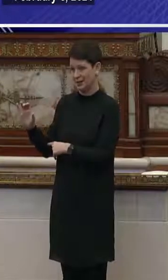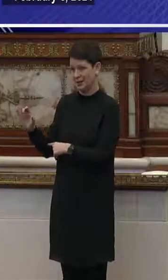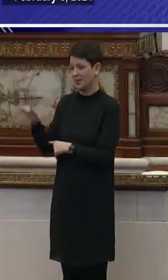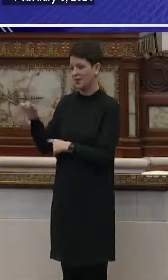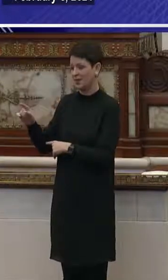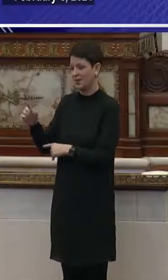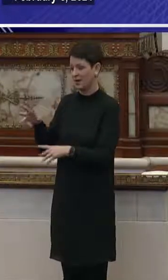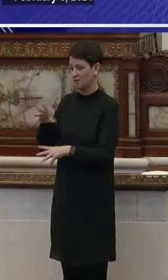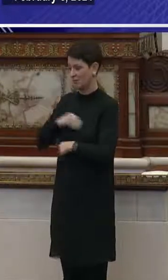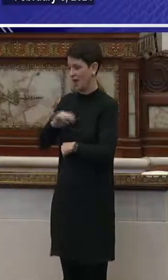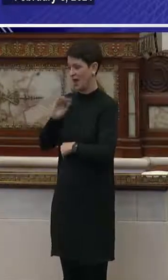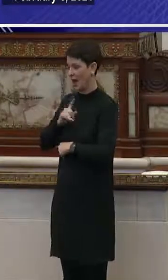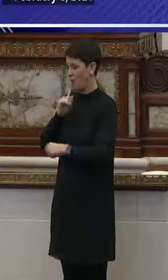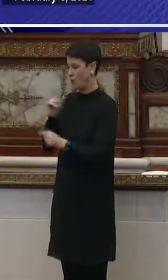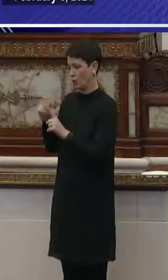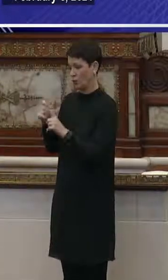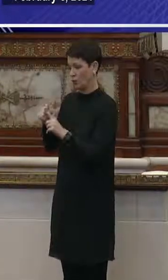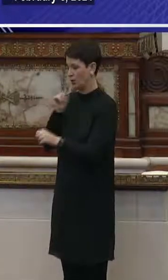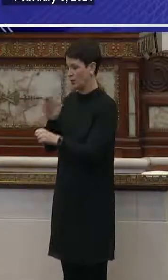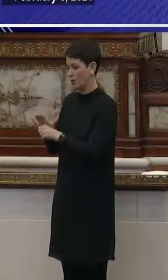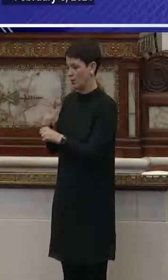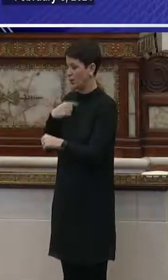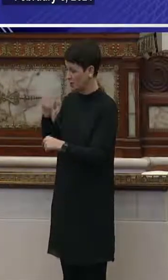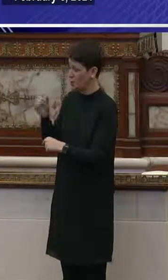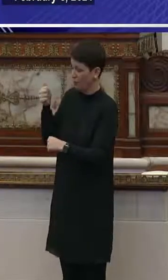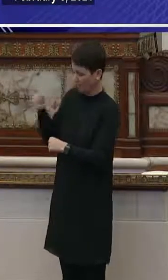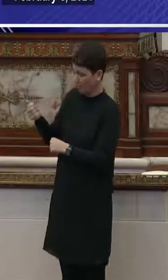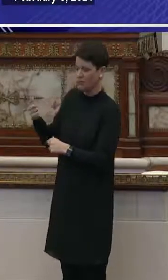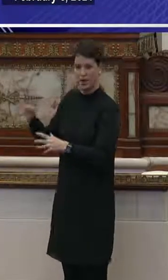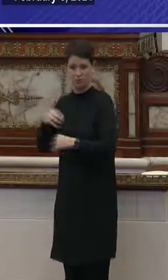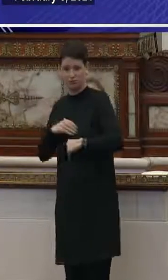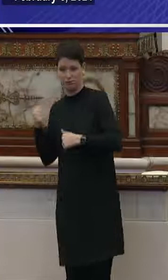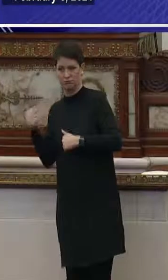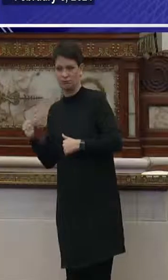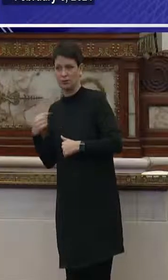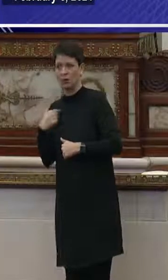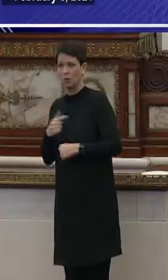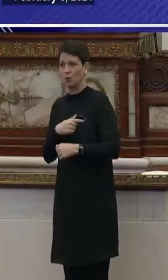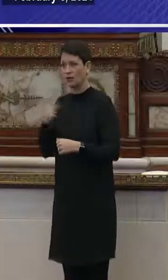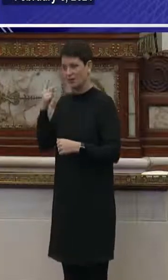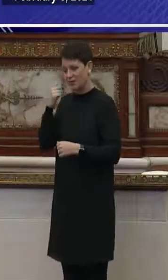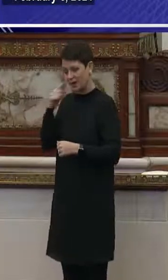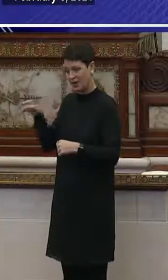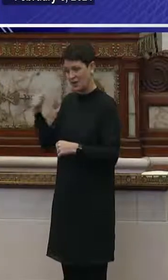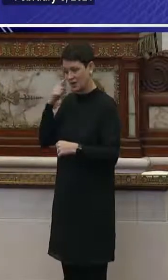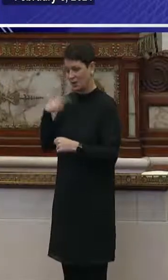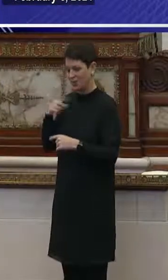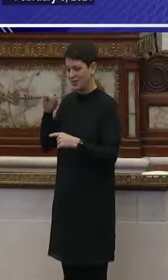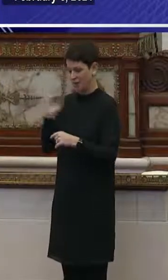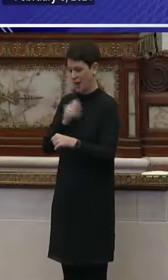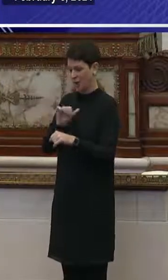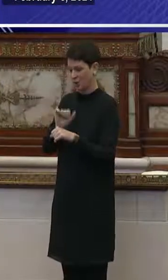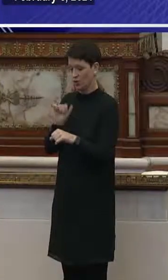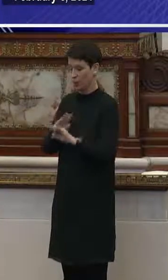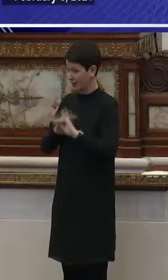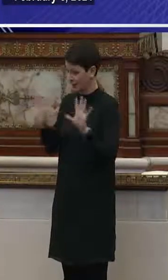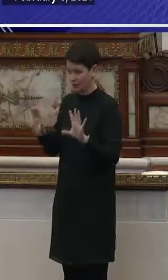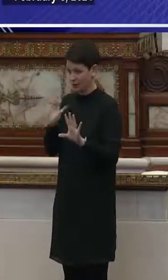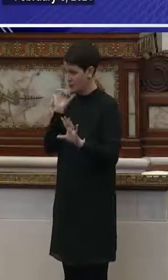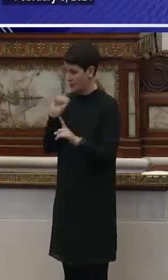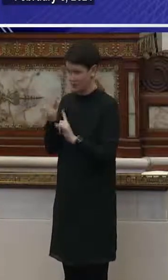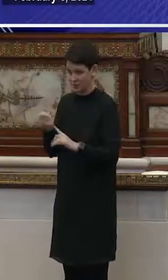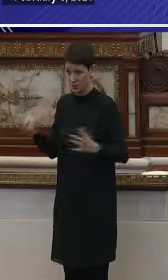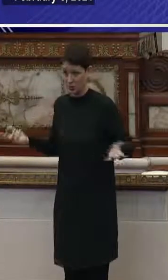our word for it. That's what happened here. They took our word for it. They took our word that we did our due diligence, and clearly that was not the